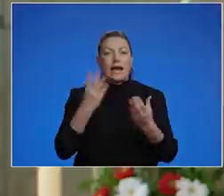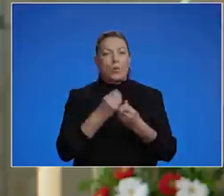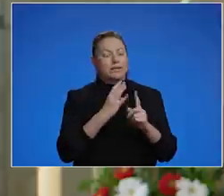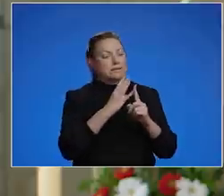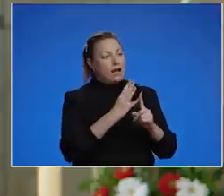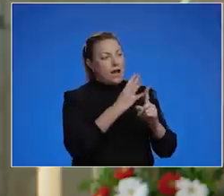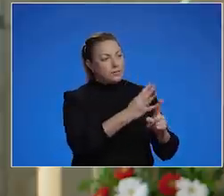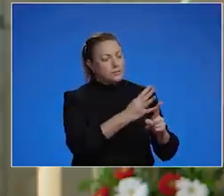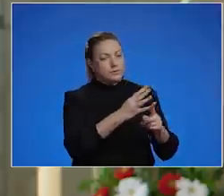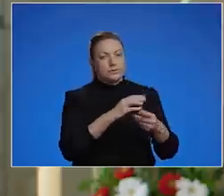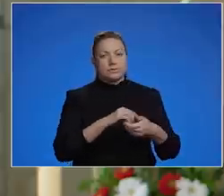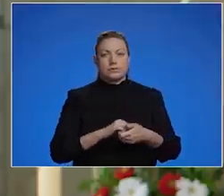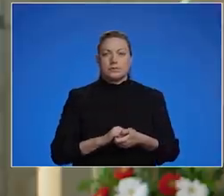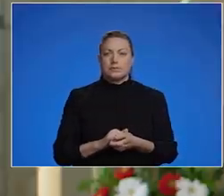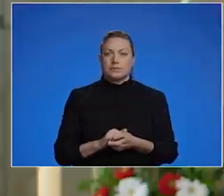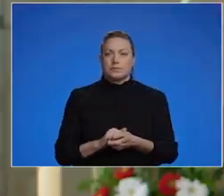his disciples, saying,